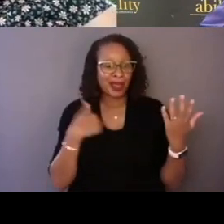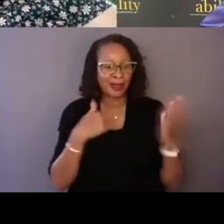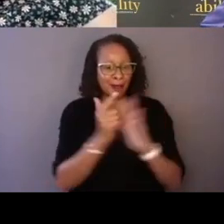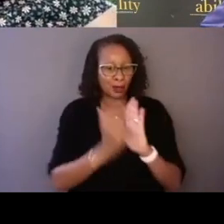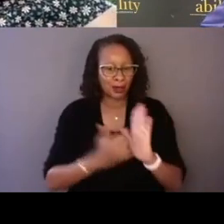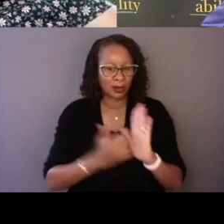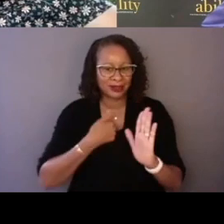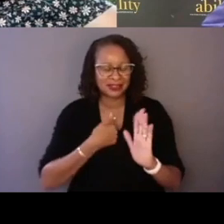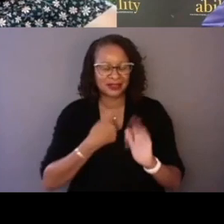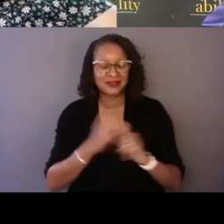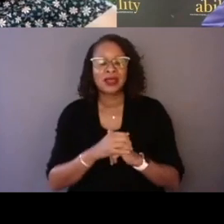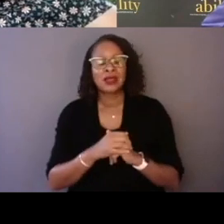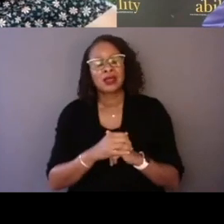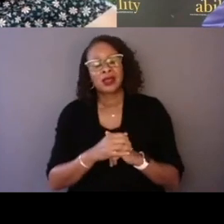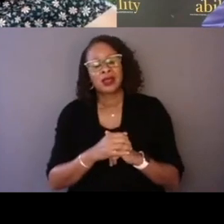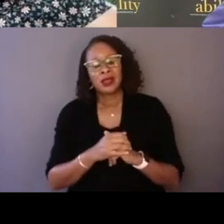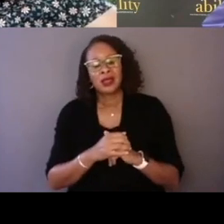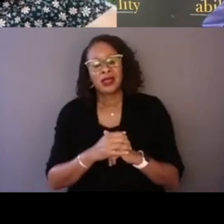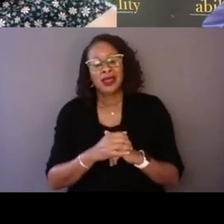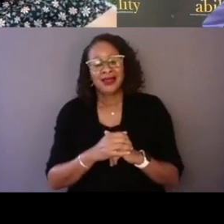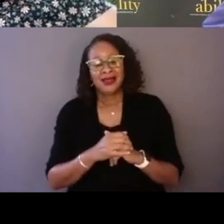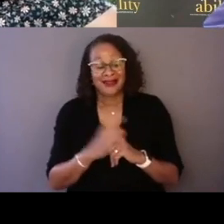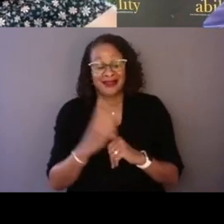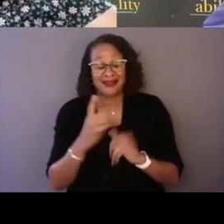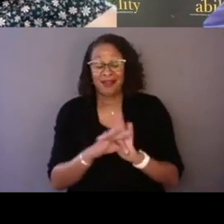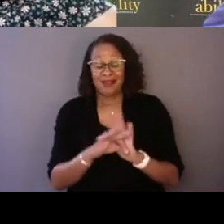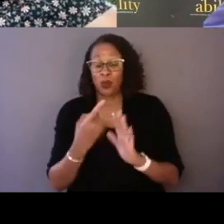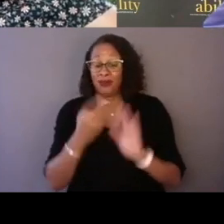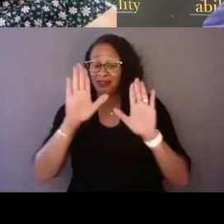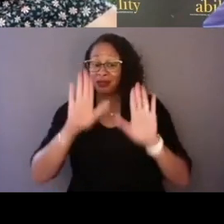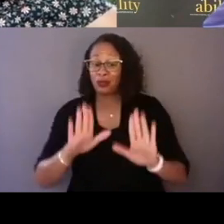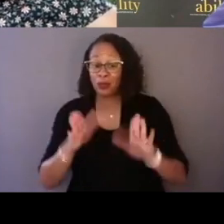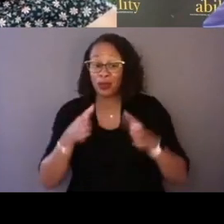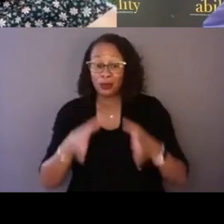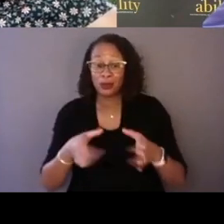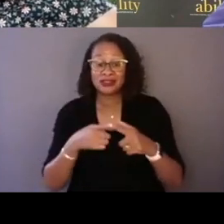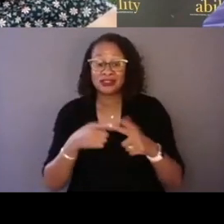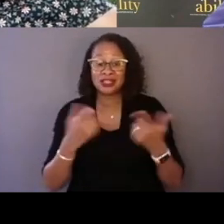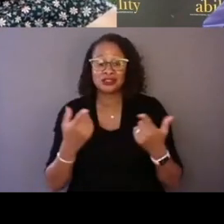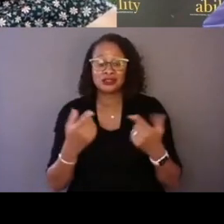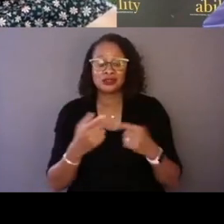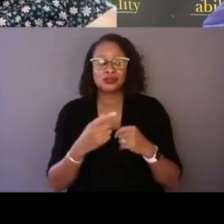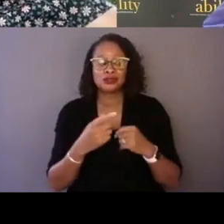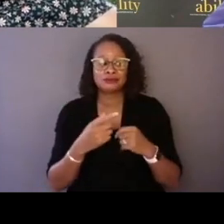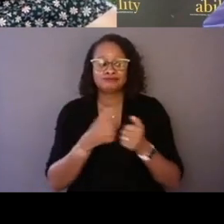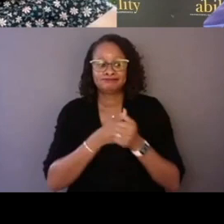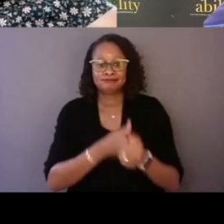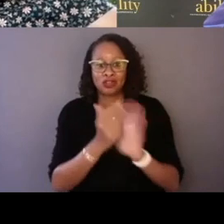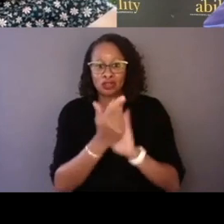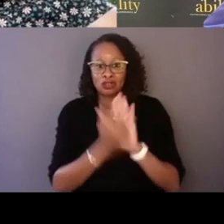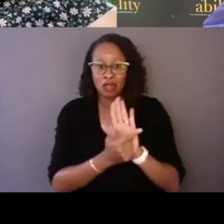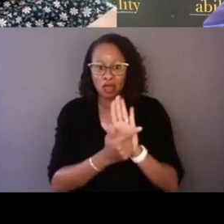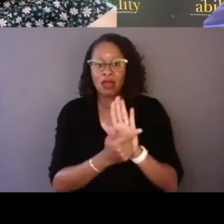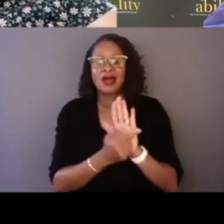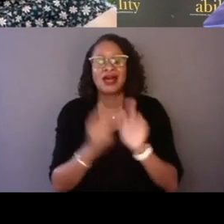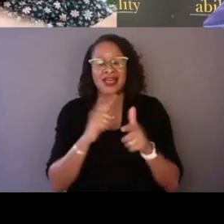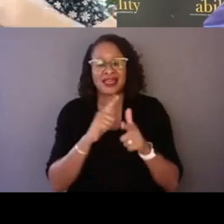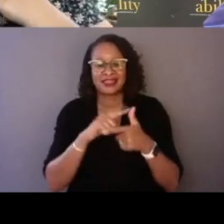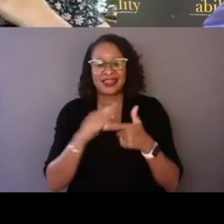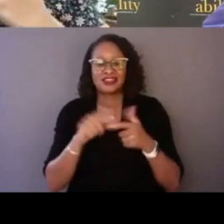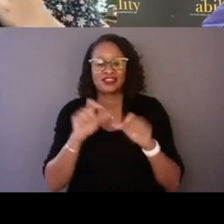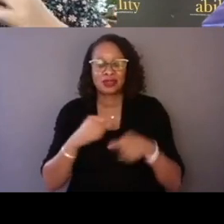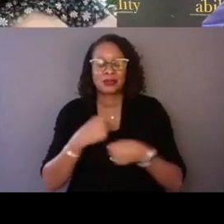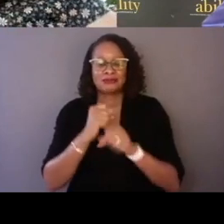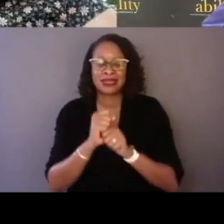found that one of the great ways that one resorts to the law is then you can make it totally